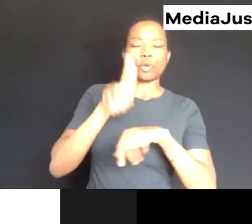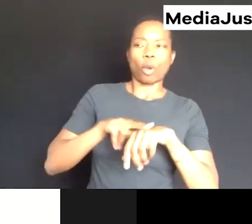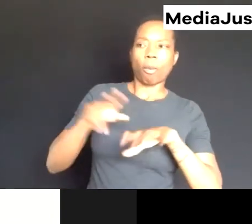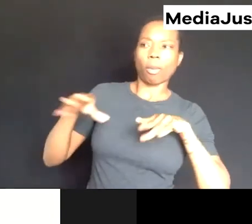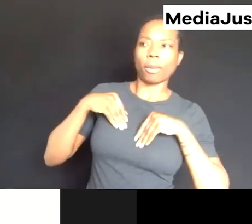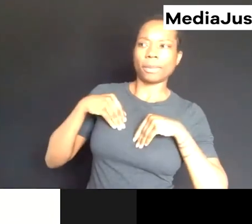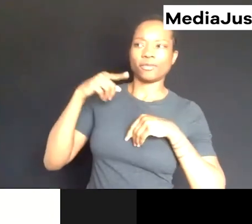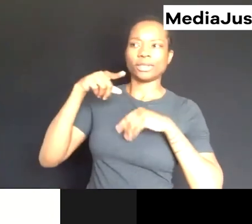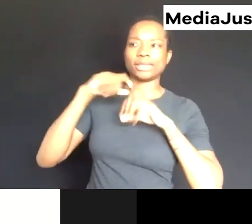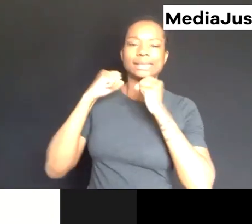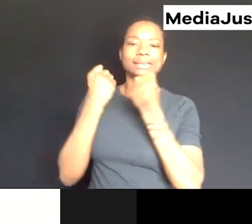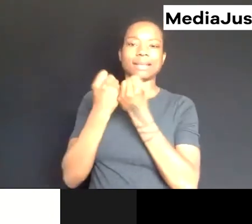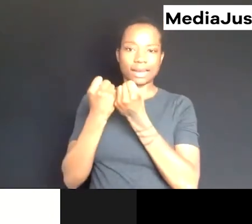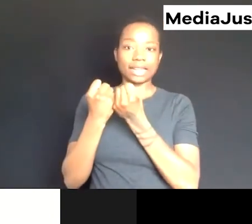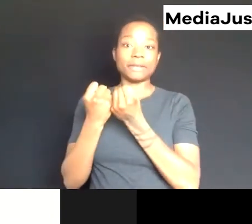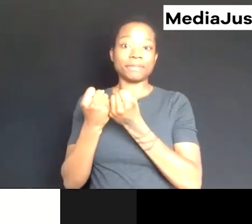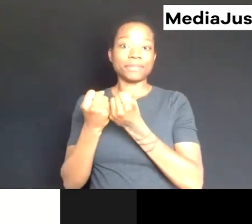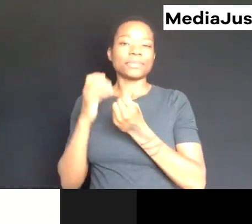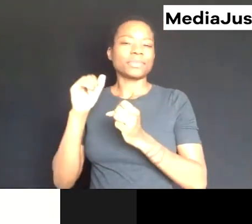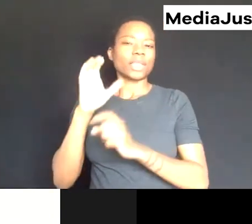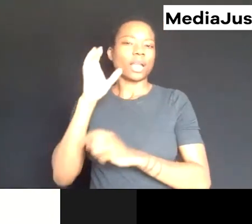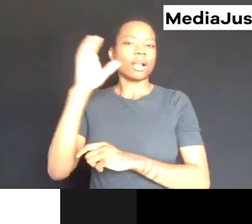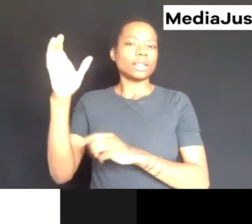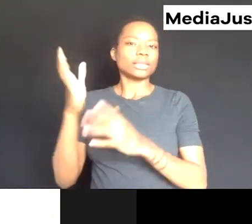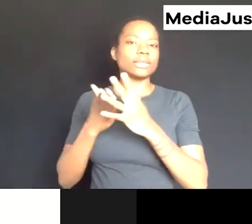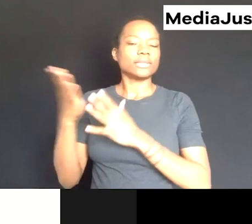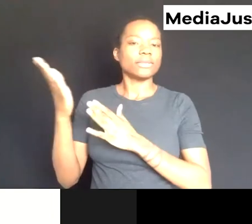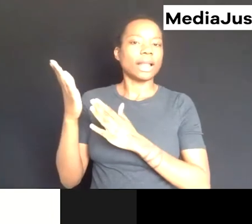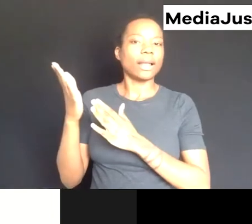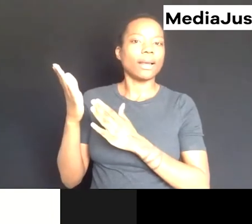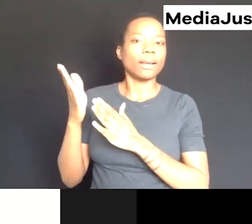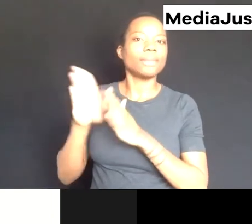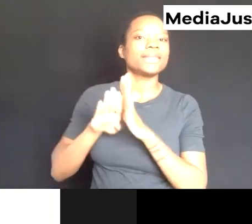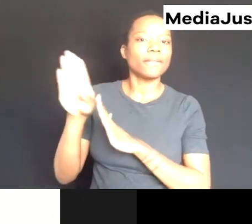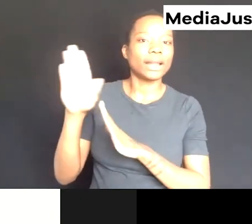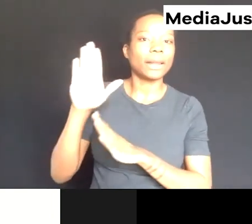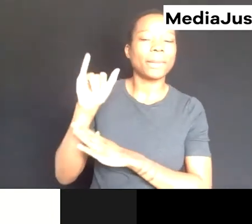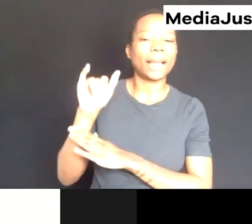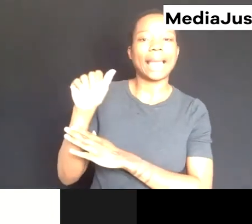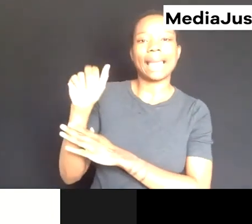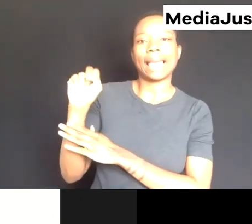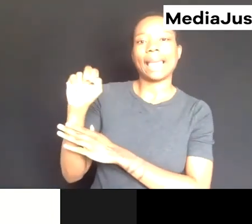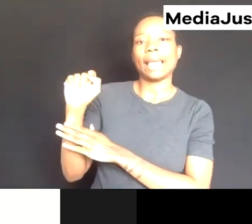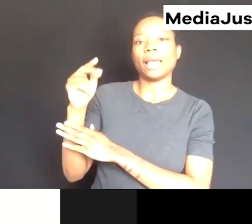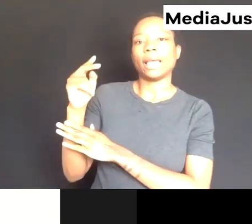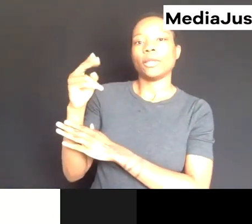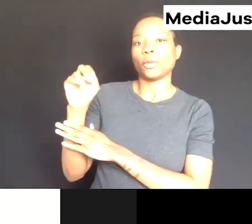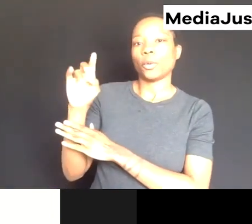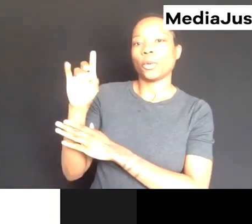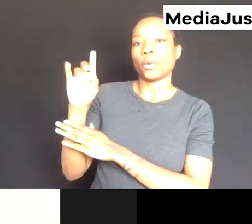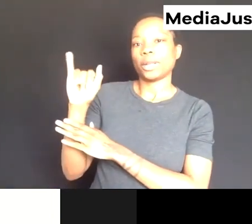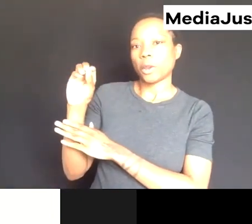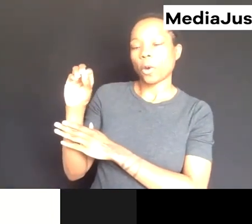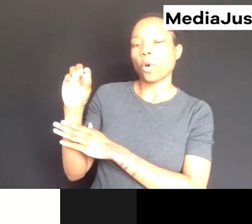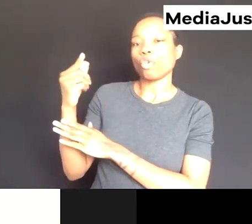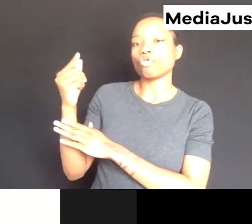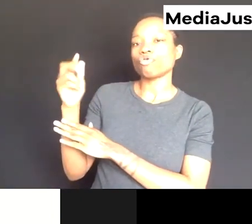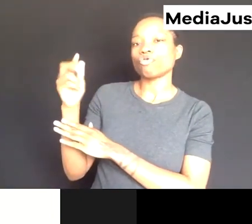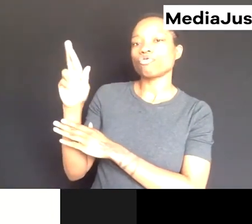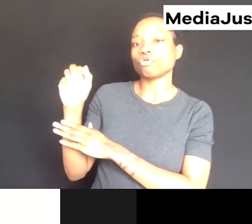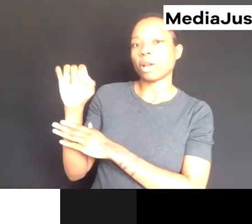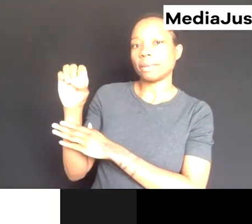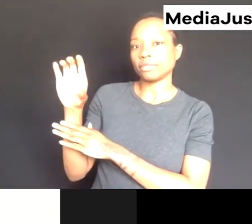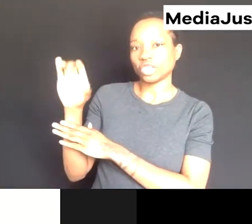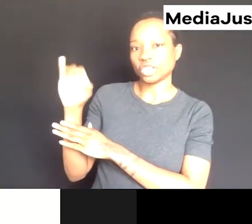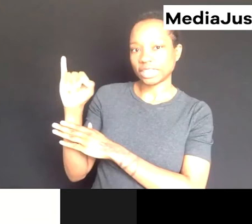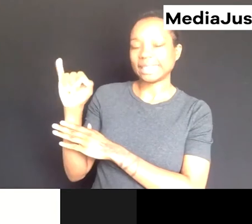was a concept developed by Antonio Gramsci, who was a Marxist theorist during Benito Mussolini's fascist regime